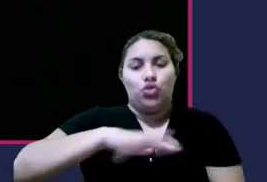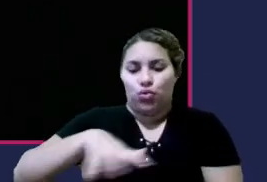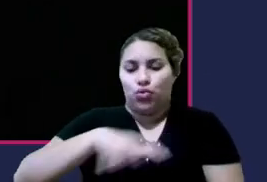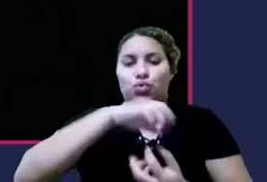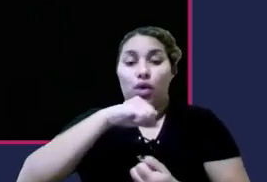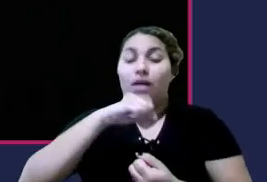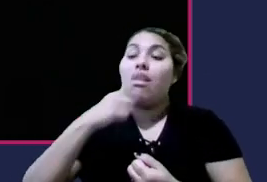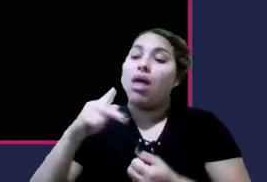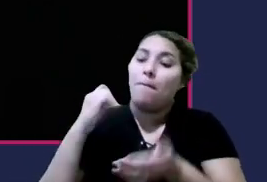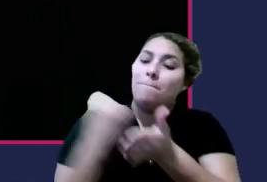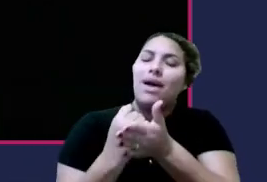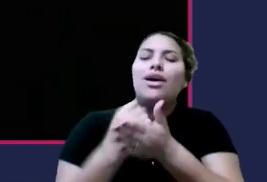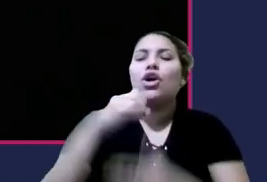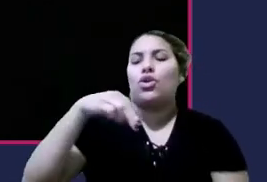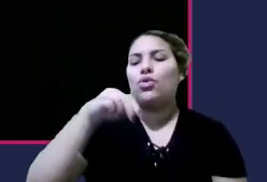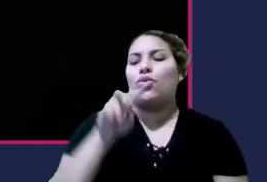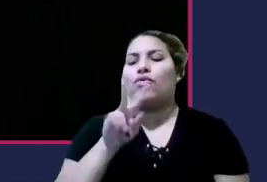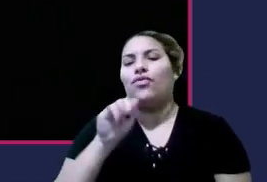the Novartis